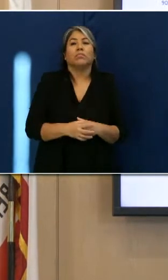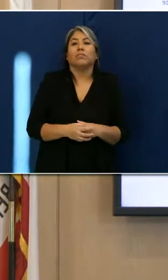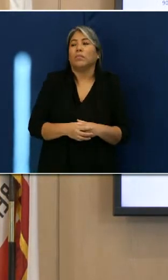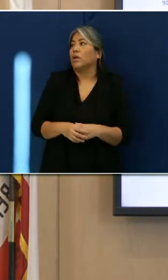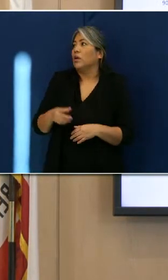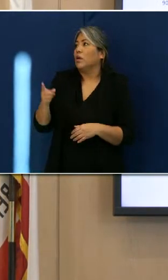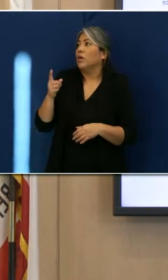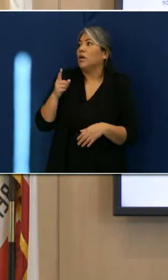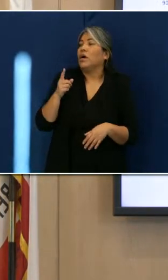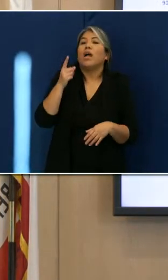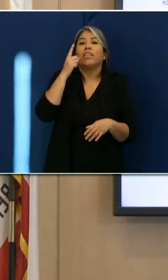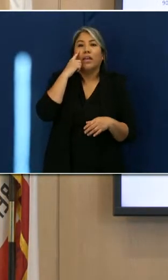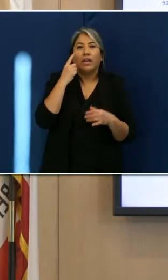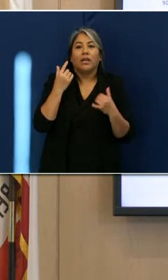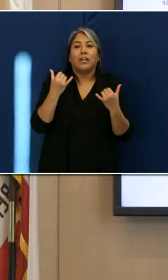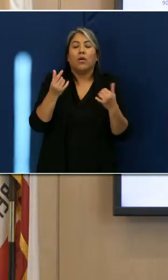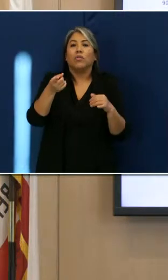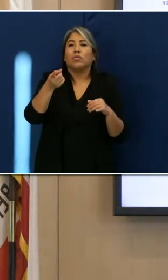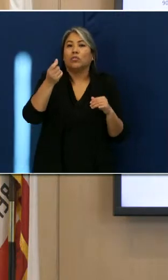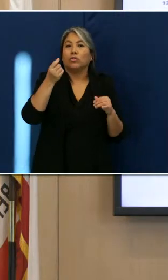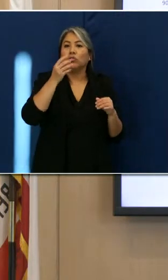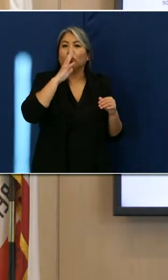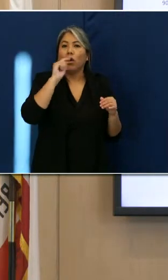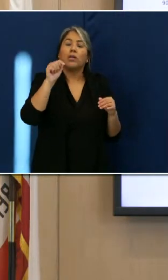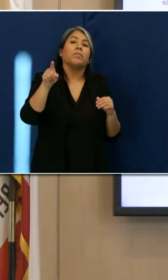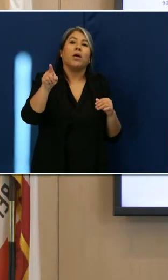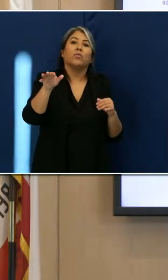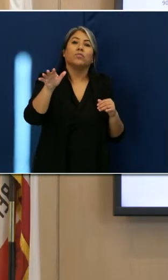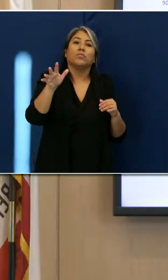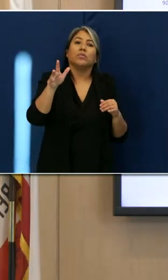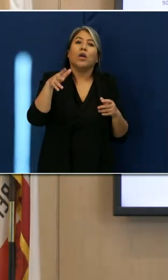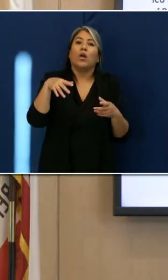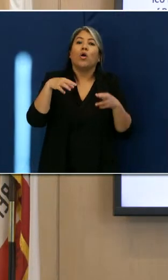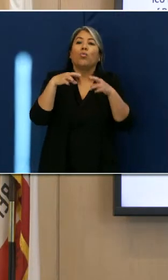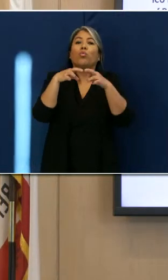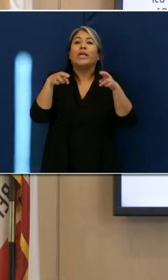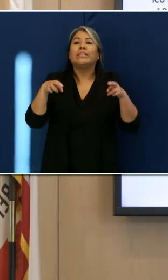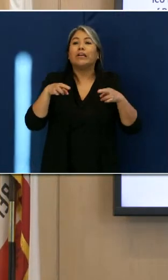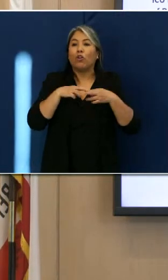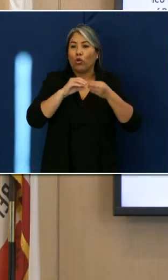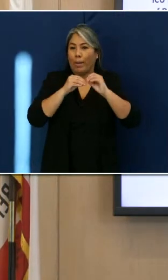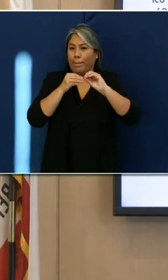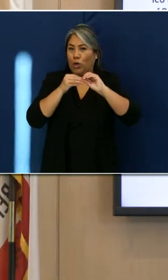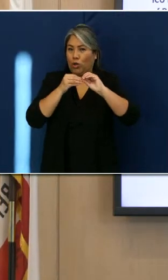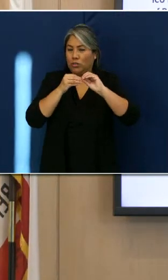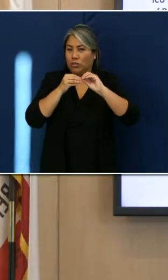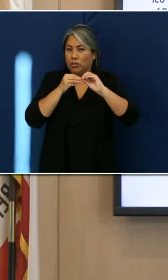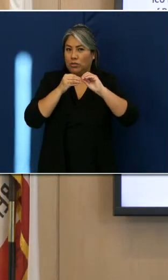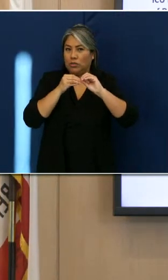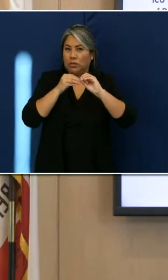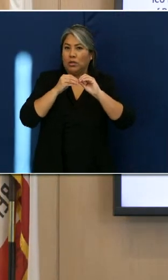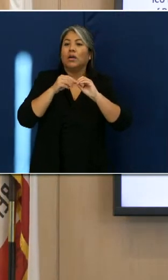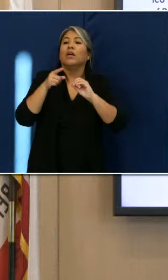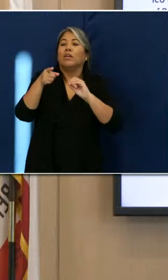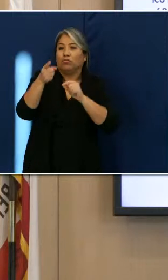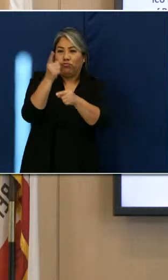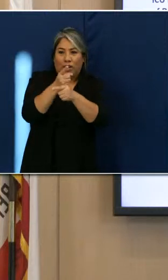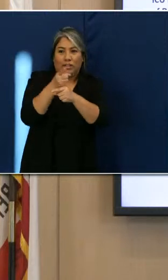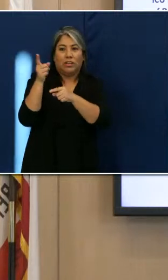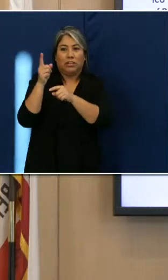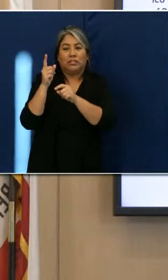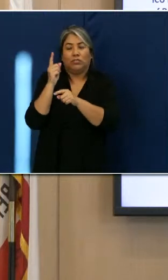Okay, I think I'm understanding your question. You're talking about the regional numbers that the state has been pulling up, correct?